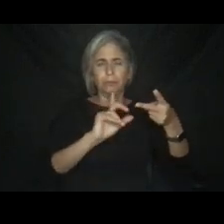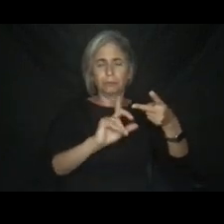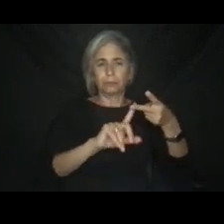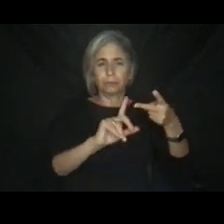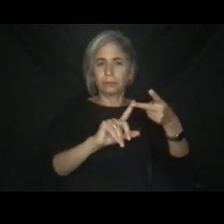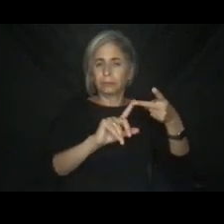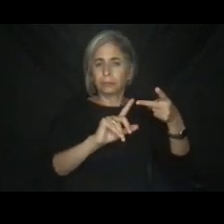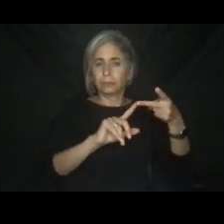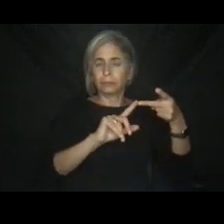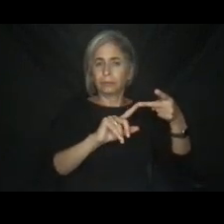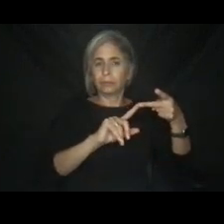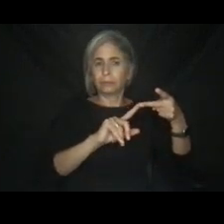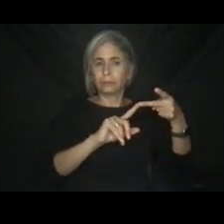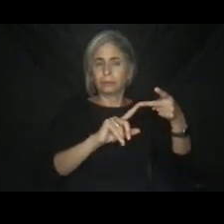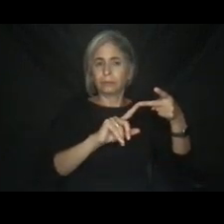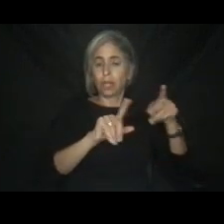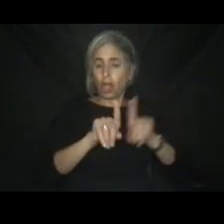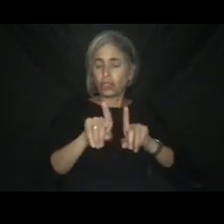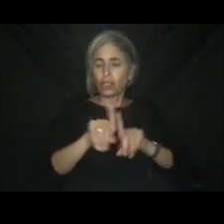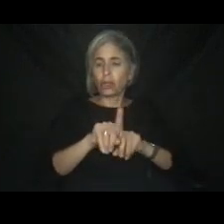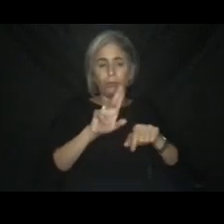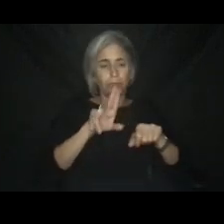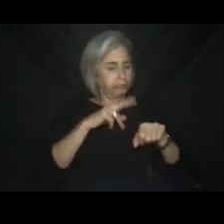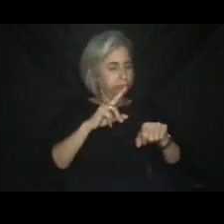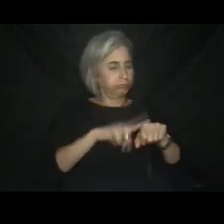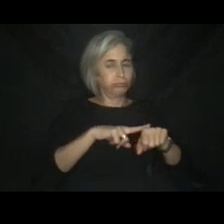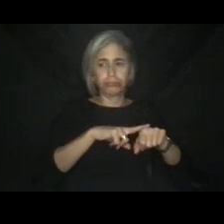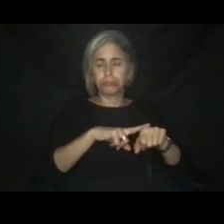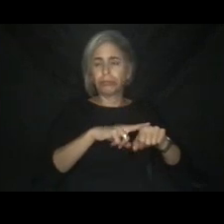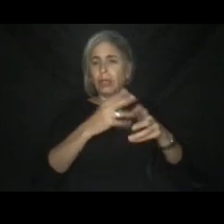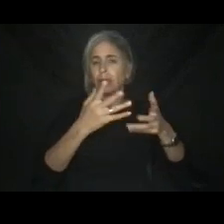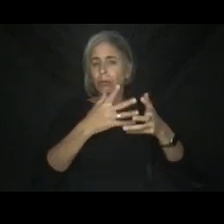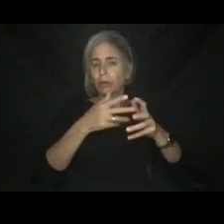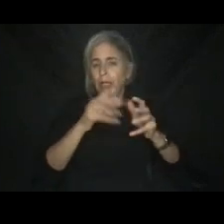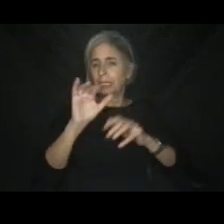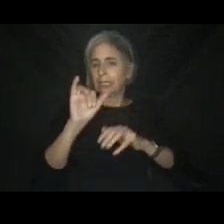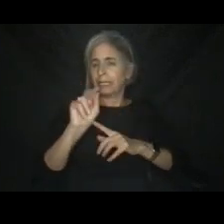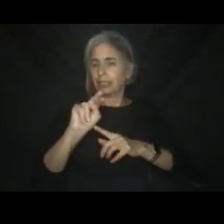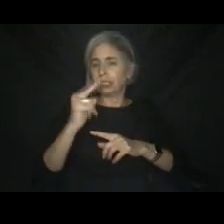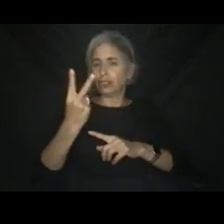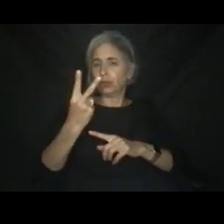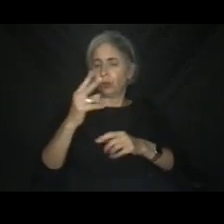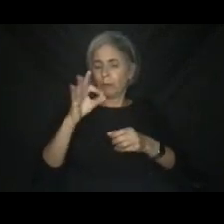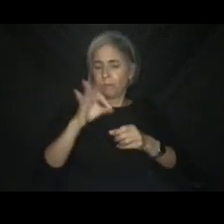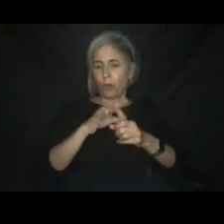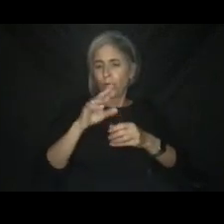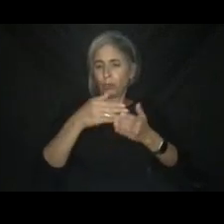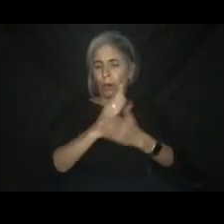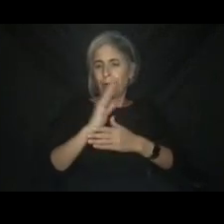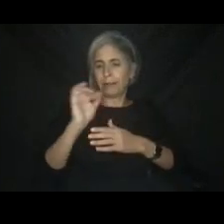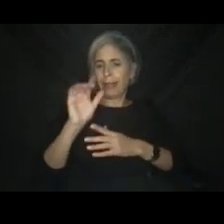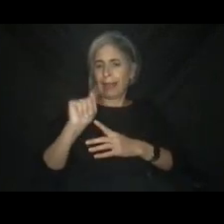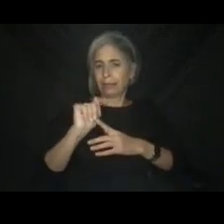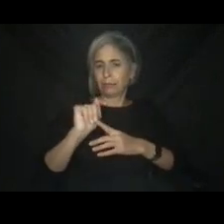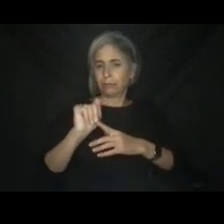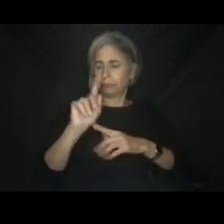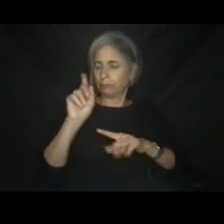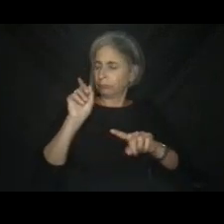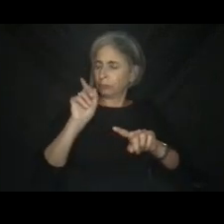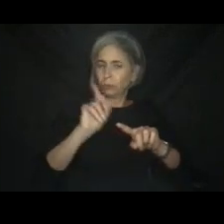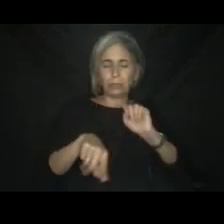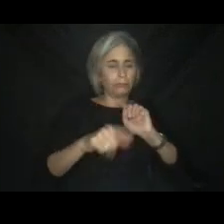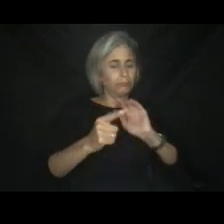by. We also, of course, seek to adhere to Section 2 of the Voting Rights Act, which prohibits arbitrary